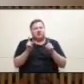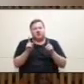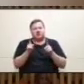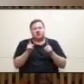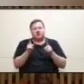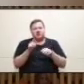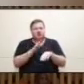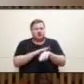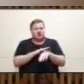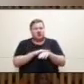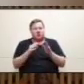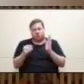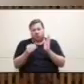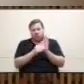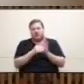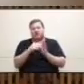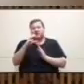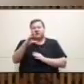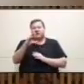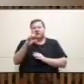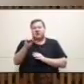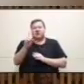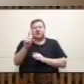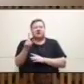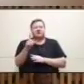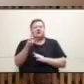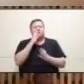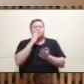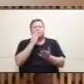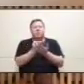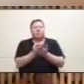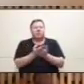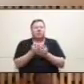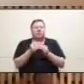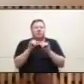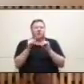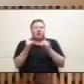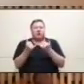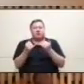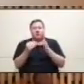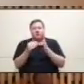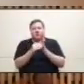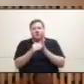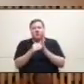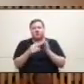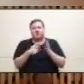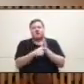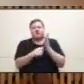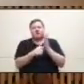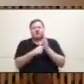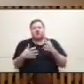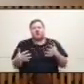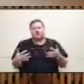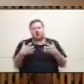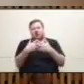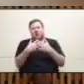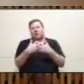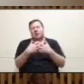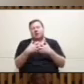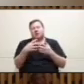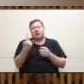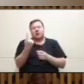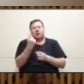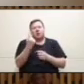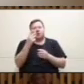everything on CST would prove that the company that was appointed was tax compliant. The only issue that